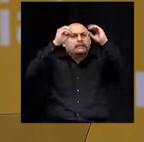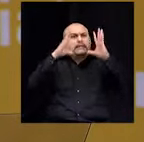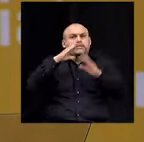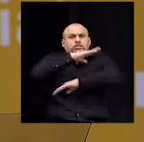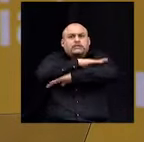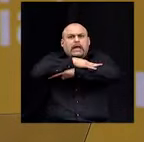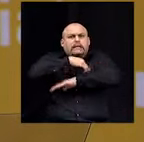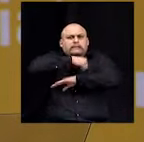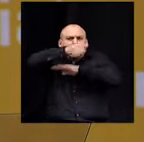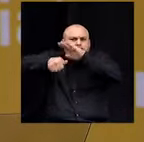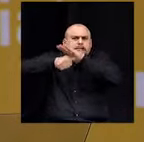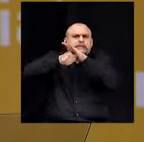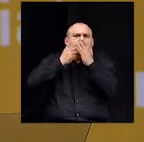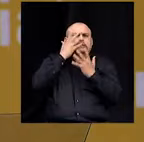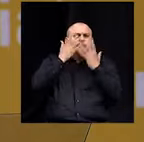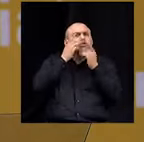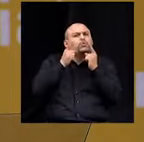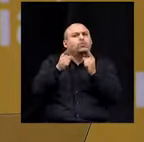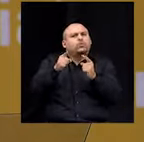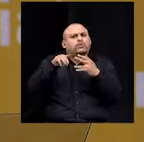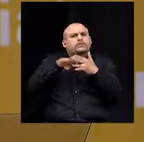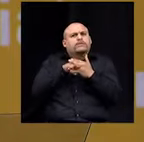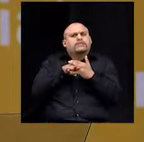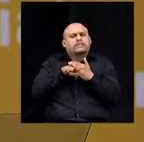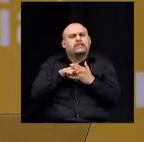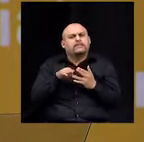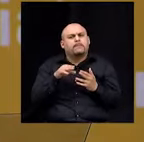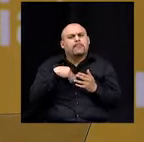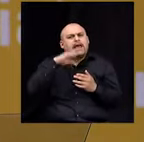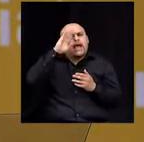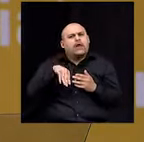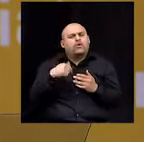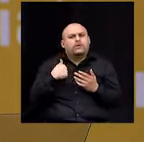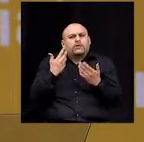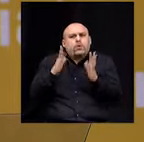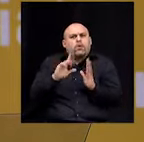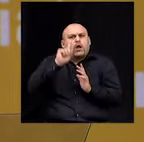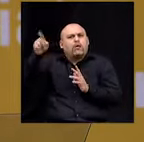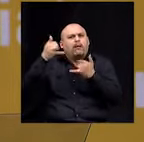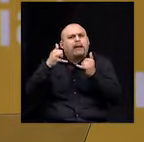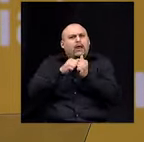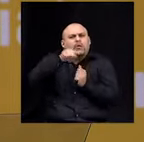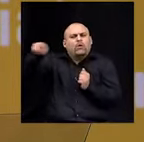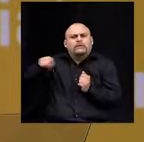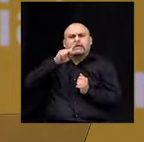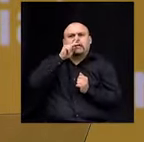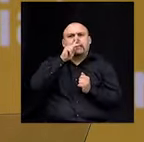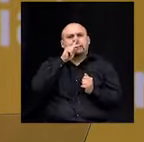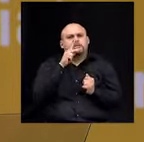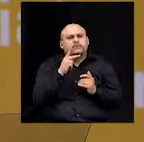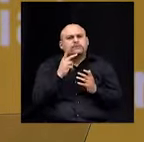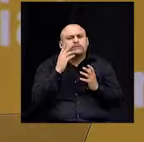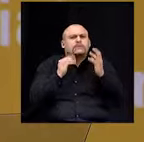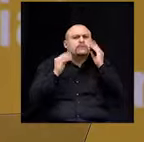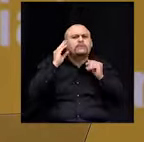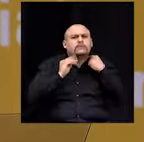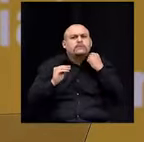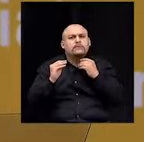desk at recess, right? Because I knew I didn't want to go play with those kids. But